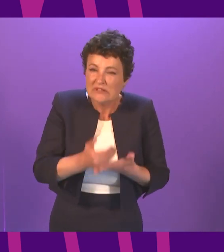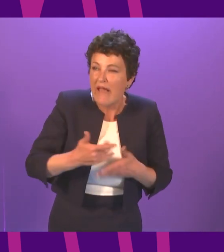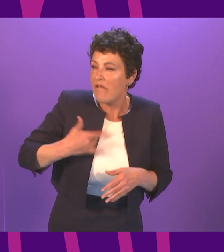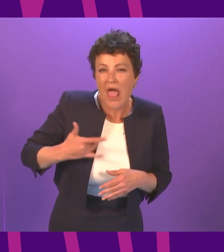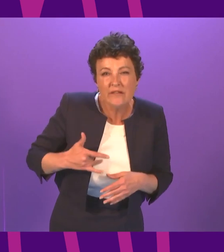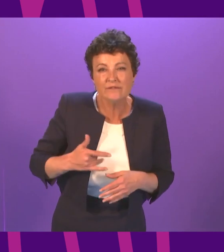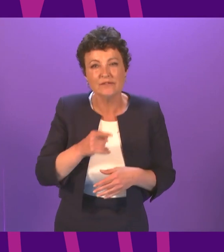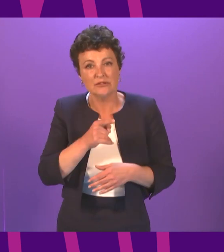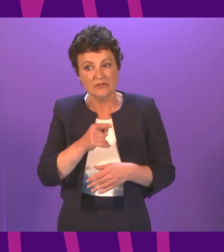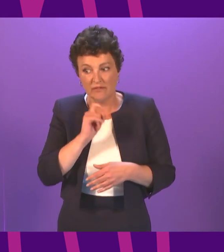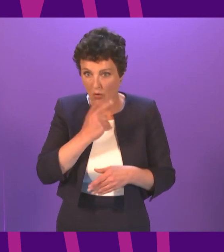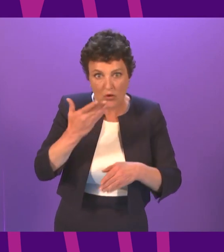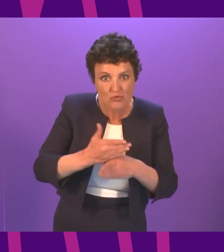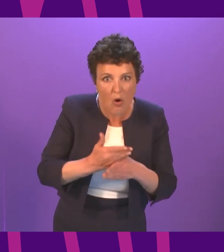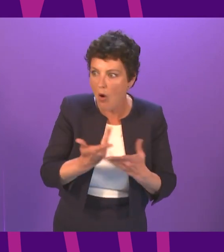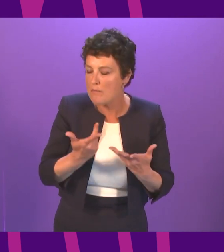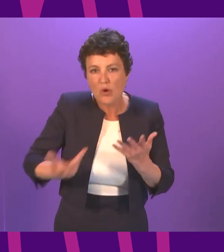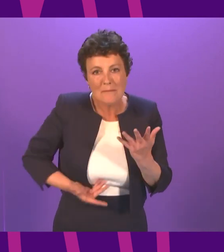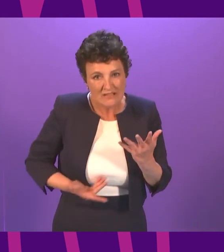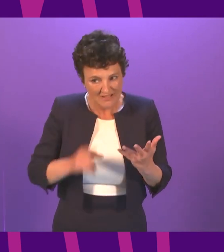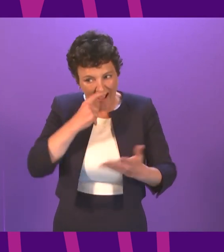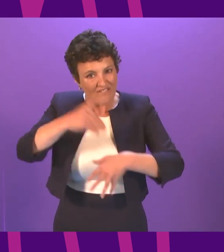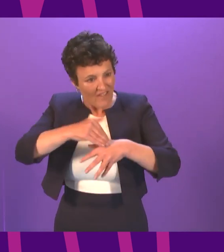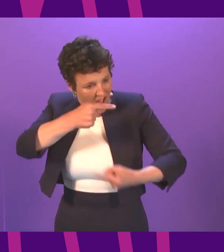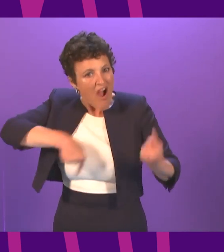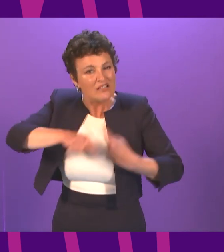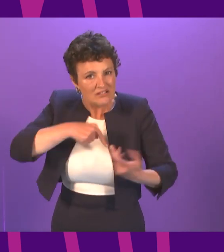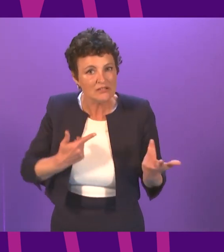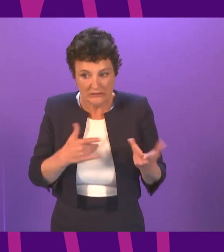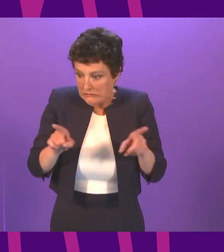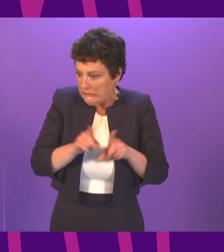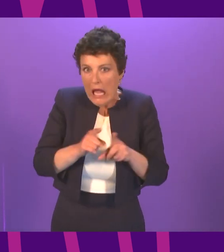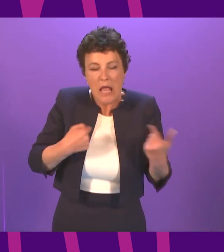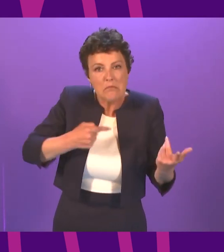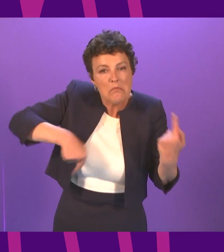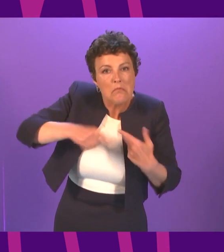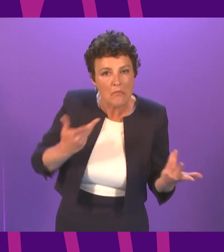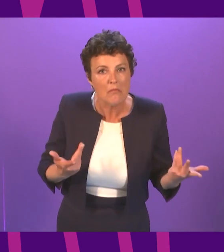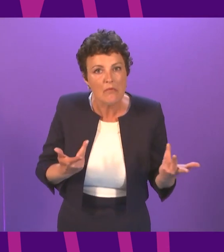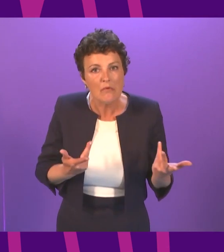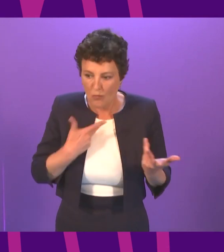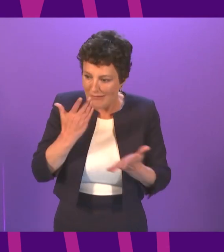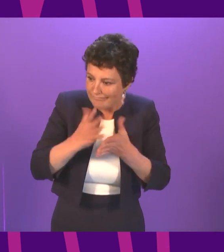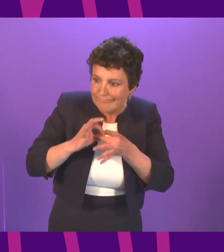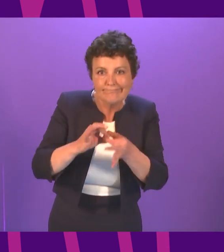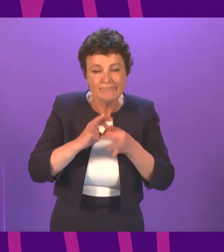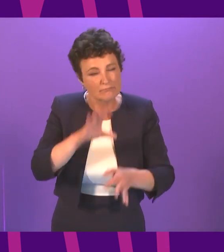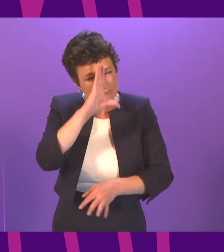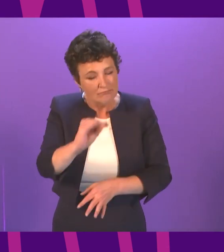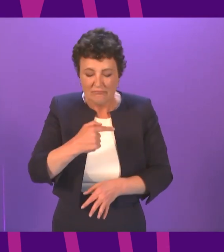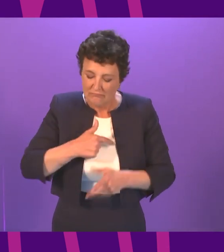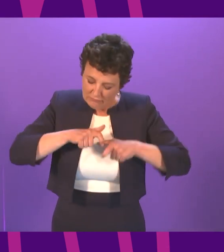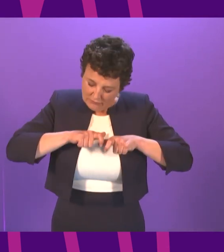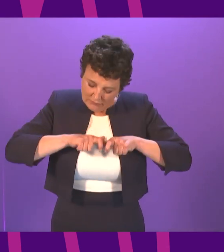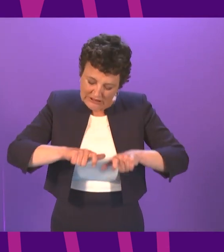and affect our well-being in so many other ways, and indeed vice versa. I will continue to work